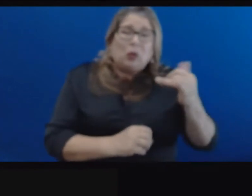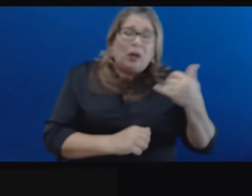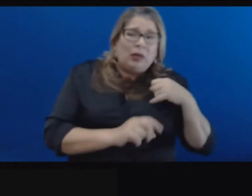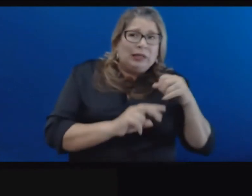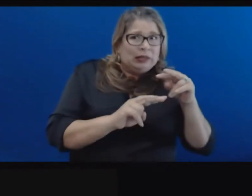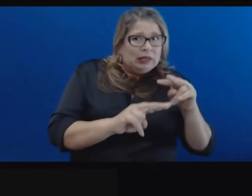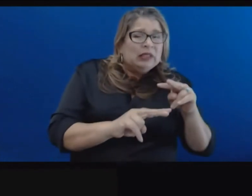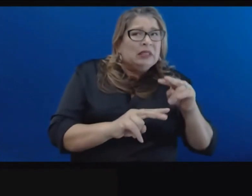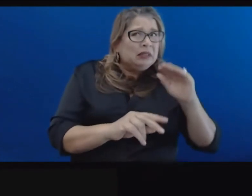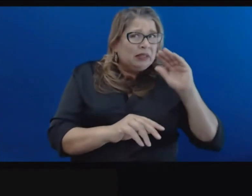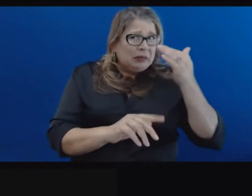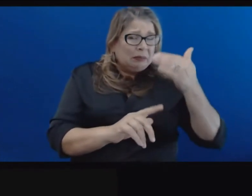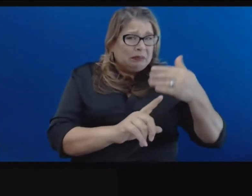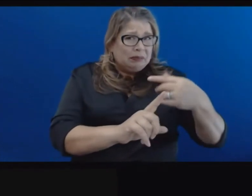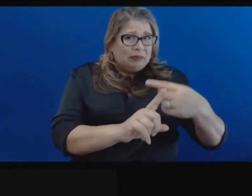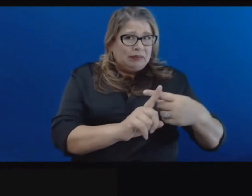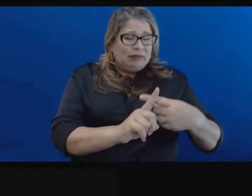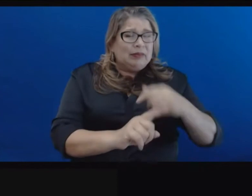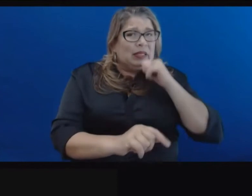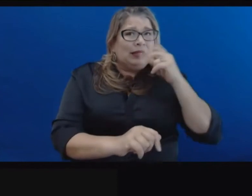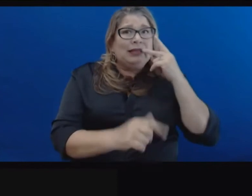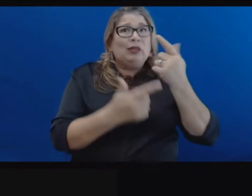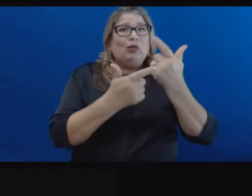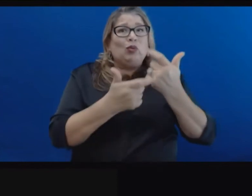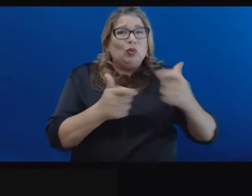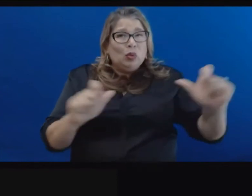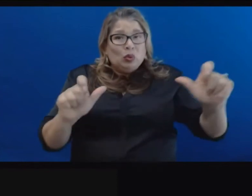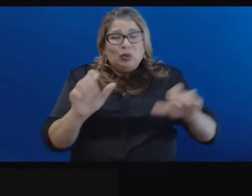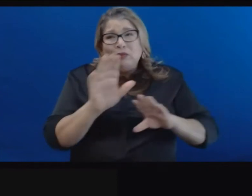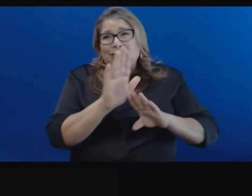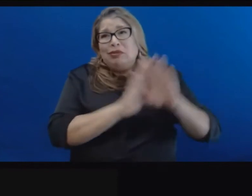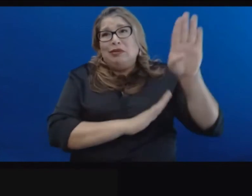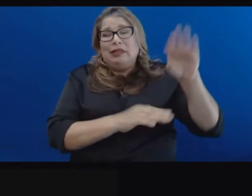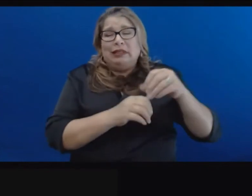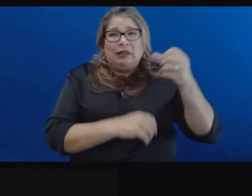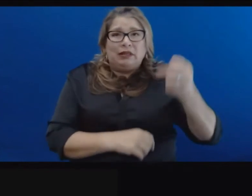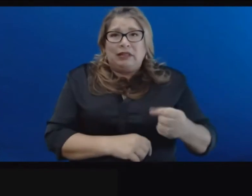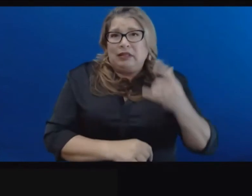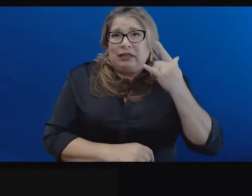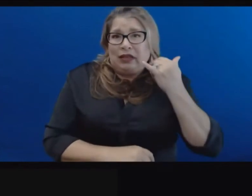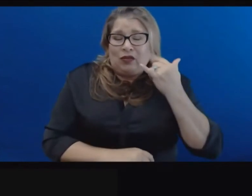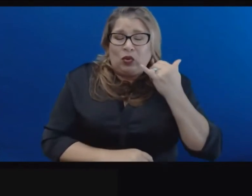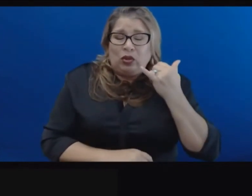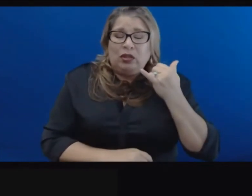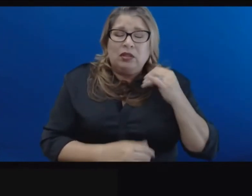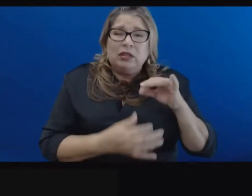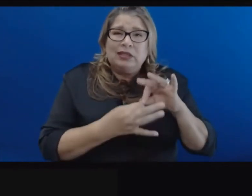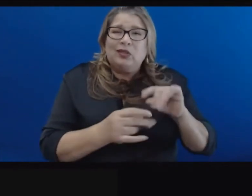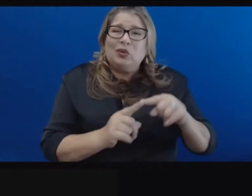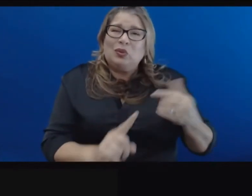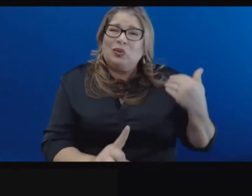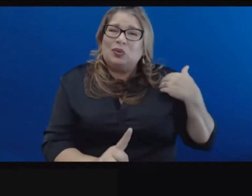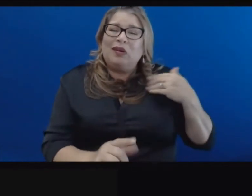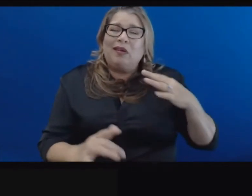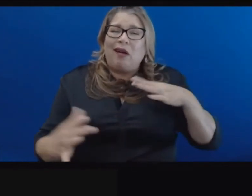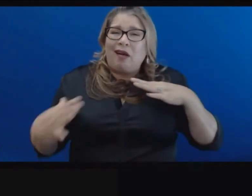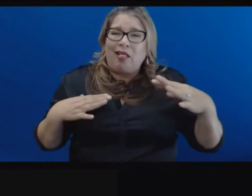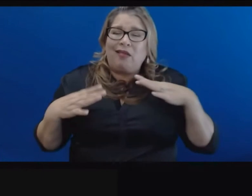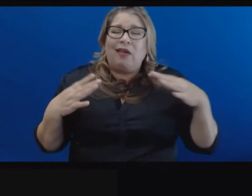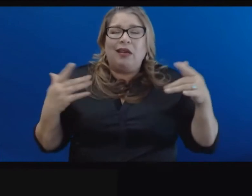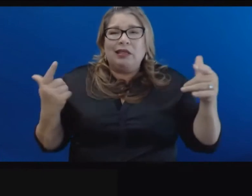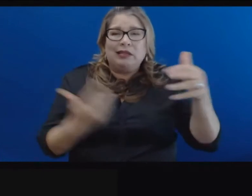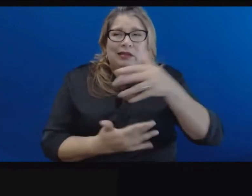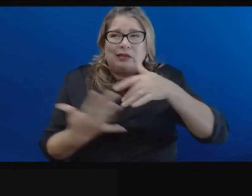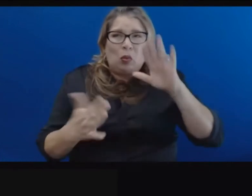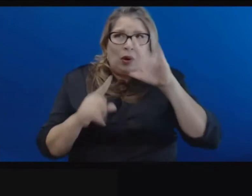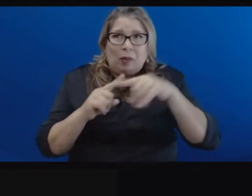an increase in Southern California and other parts of the state as it relates to the holiday activities and surge.